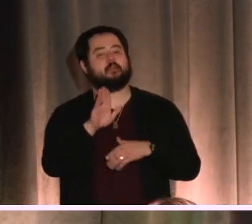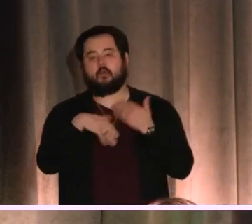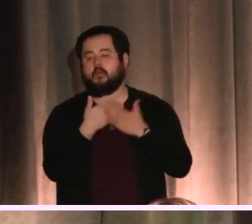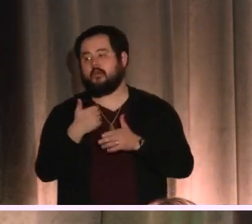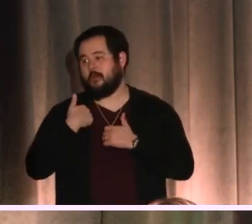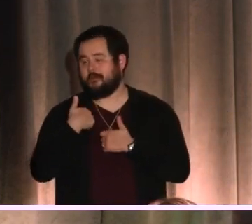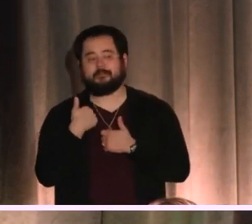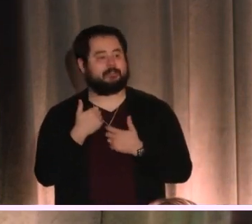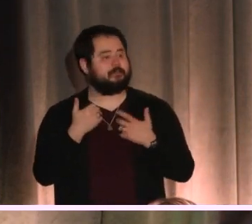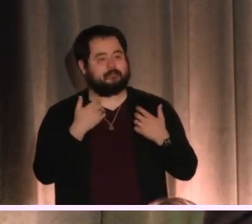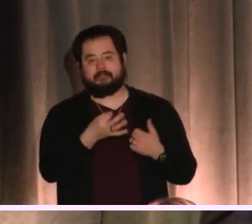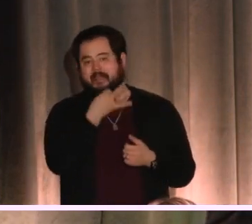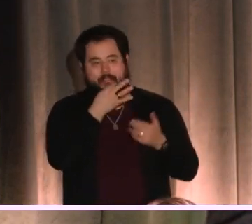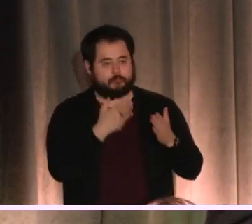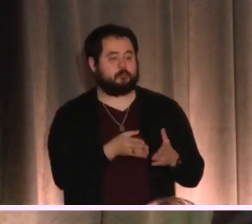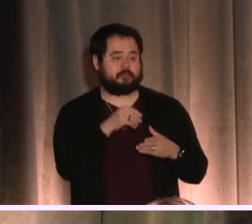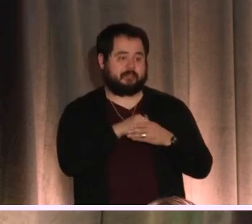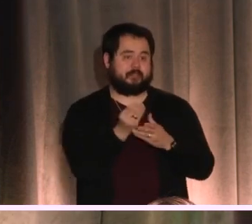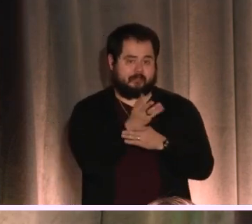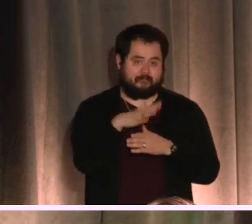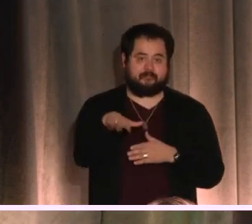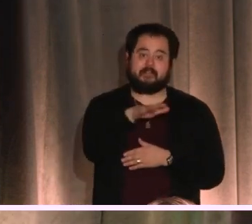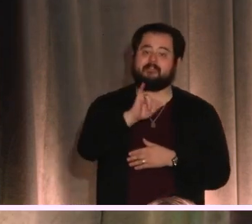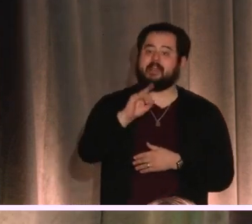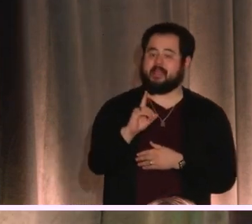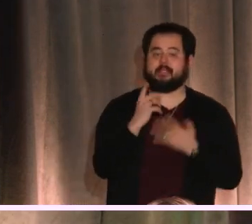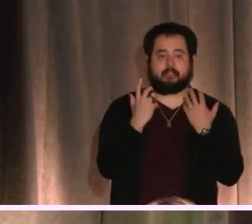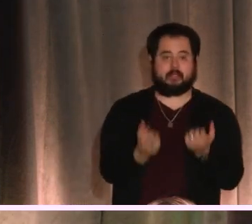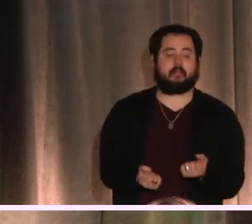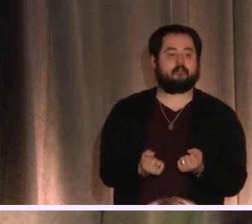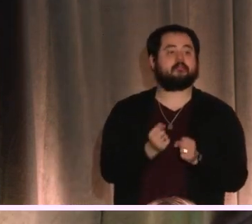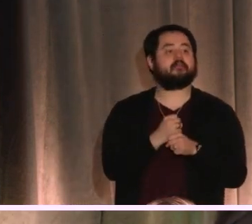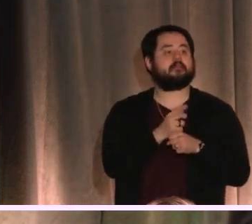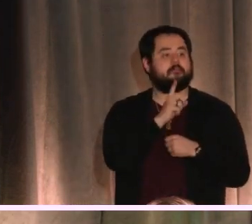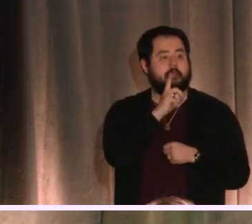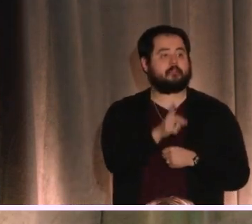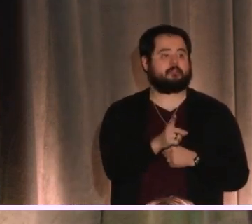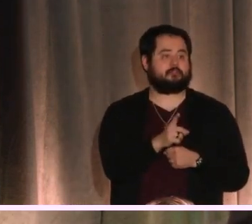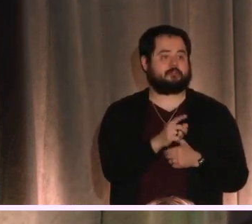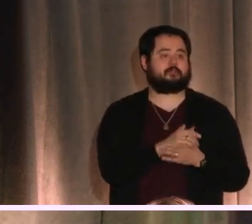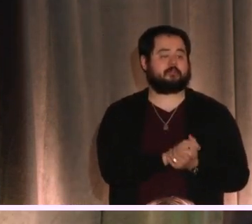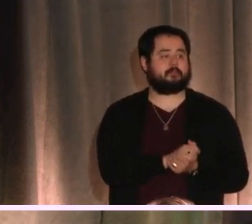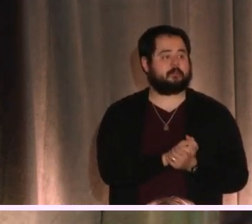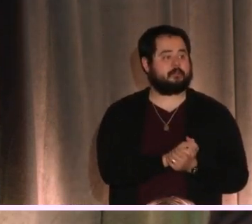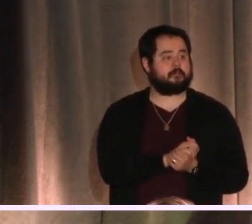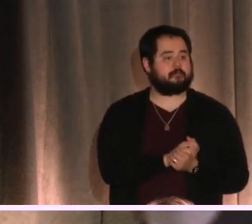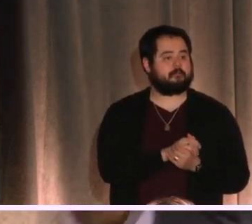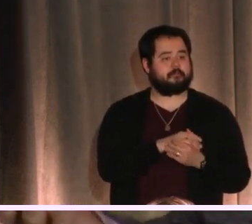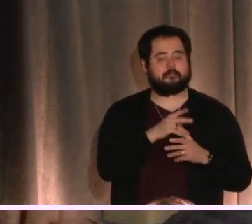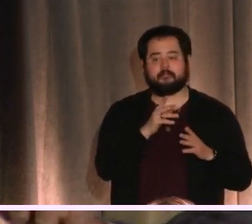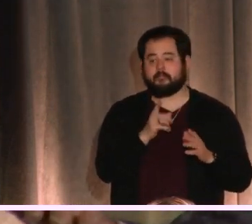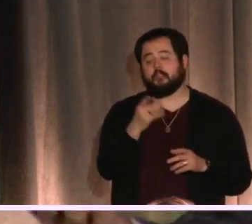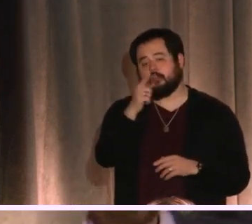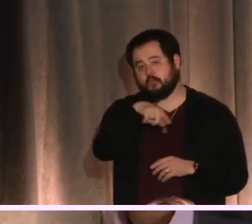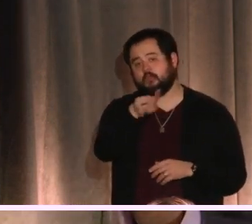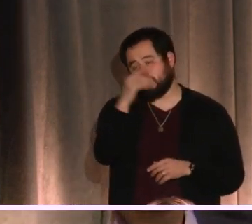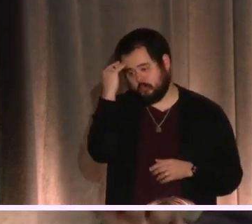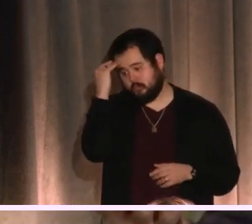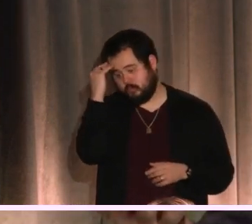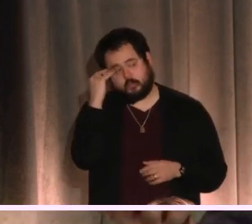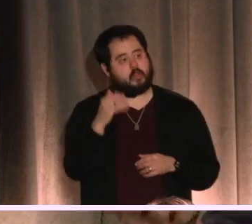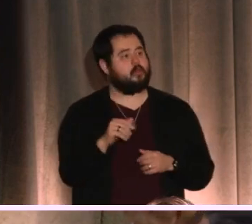of experts in the field of ID health to get the people that get denied organs, because you all know there are